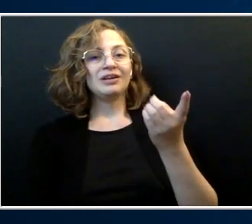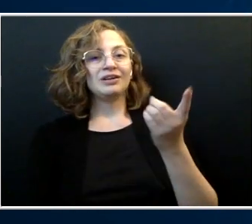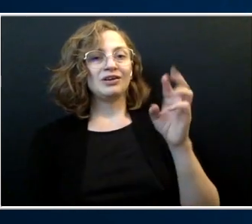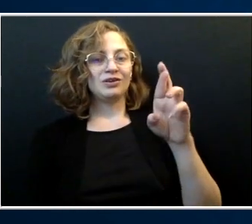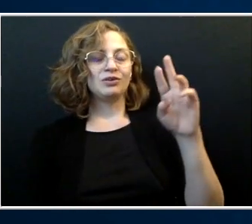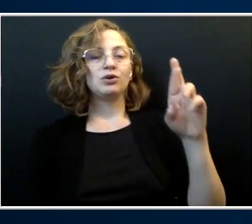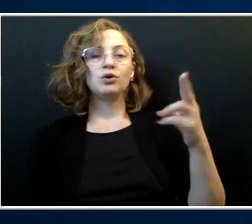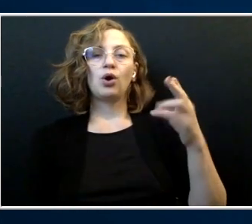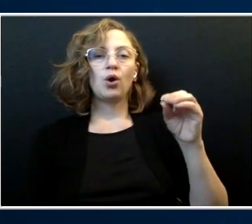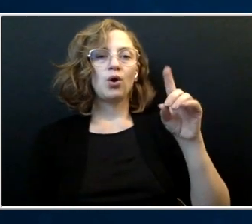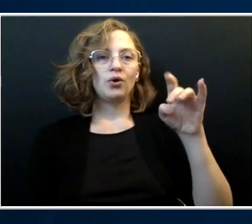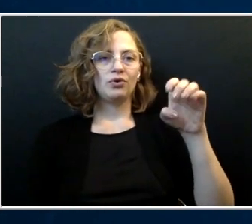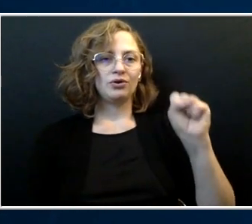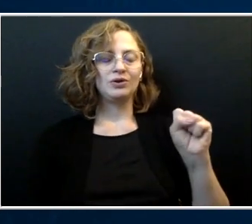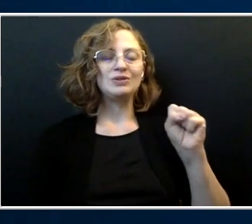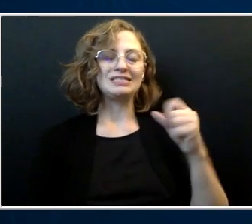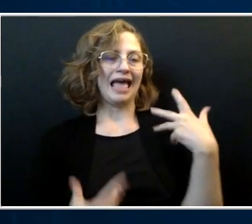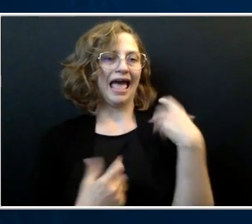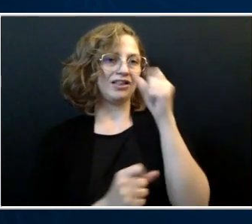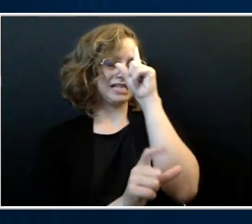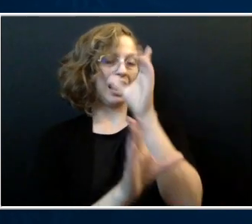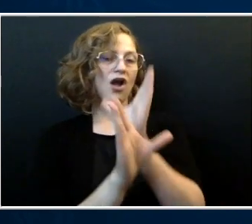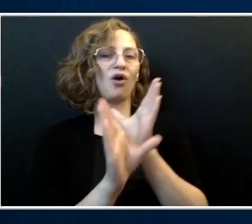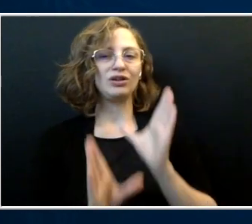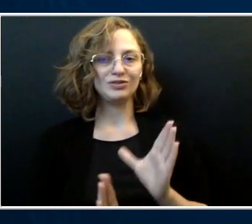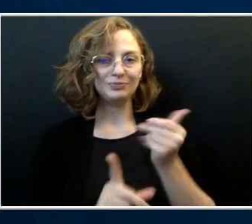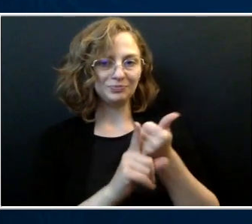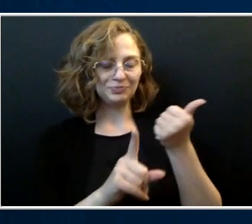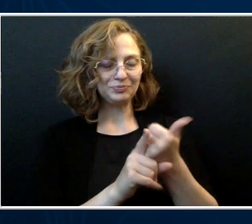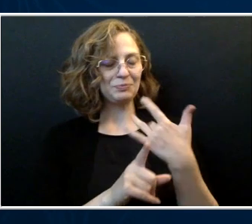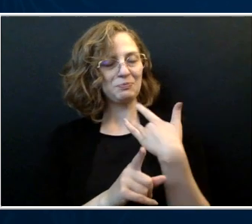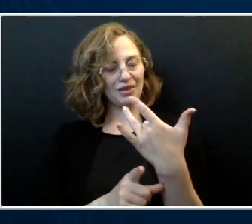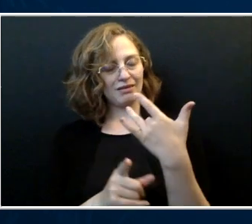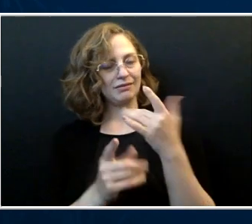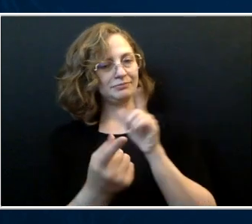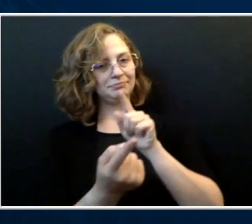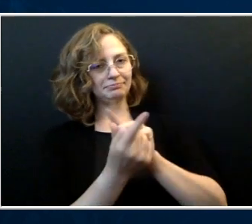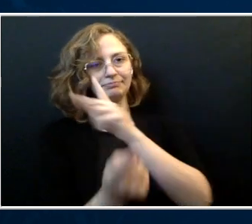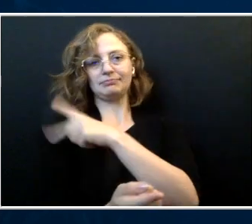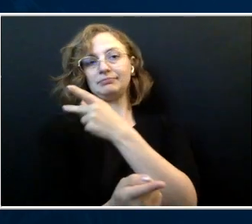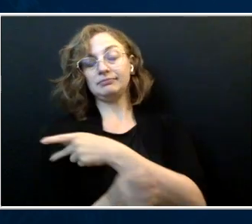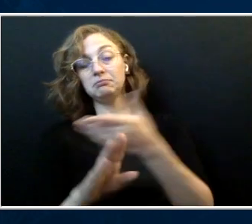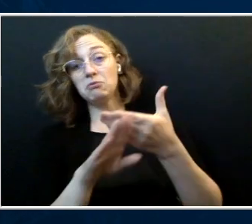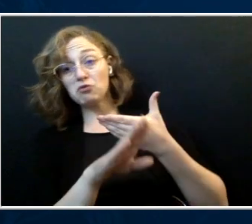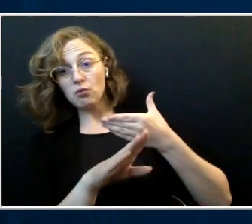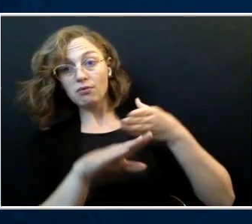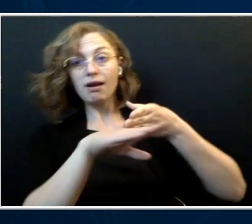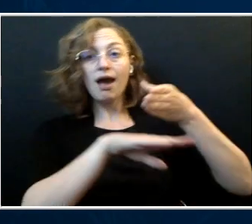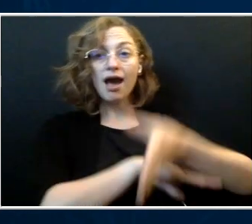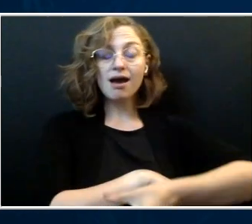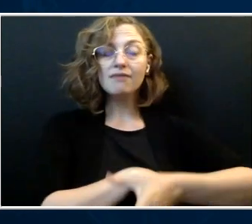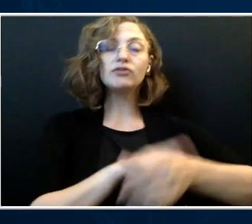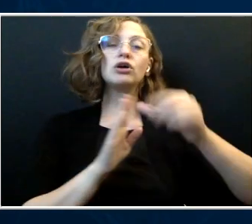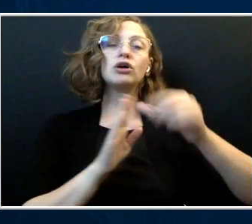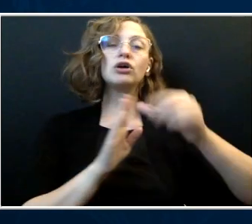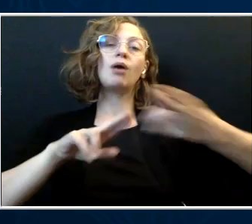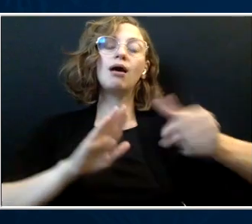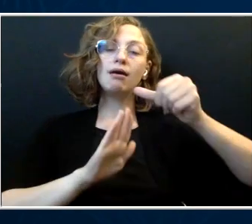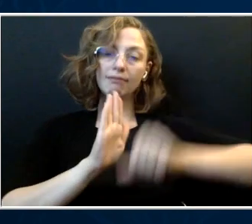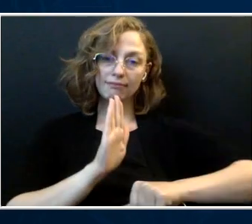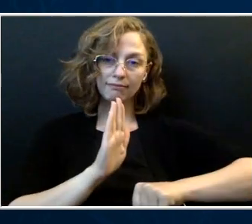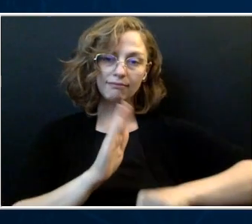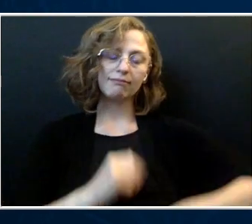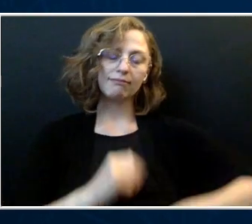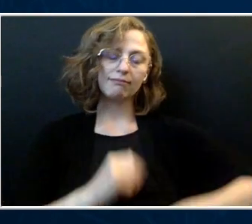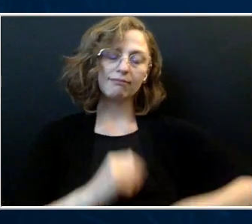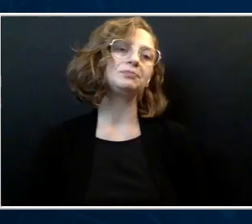with patients before and after weight loss surgeries. We're going to just talk about how to break down some of those mental barriers to